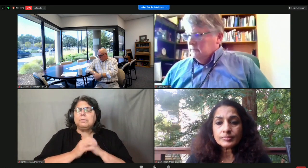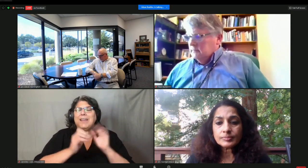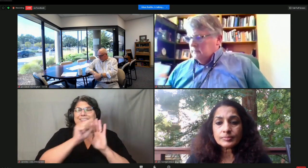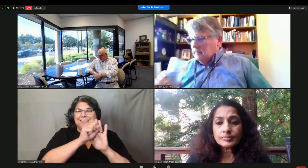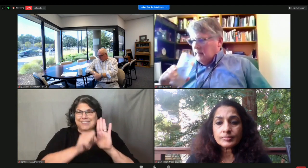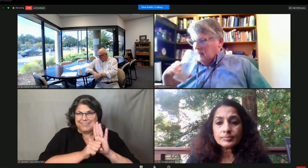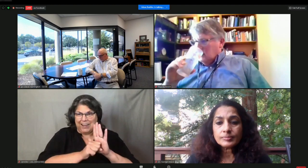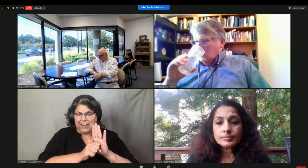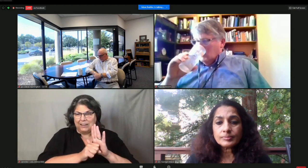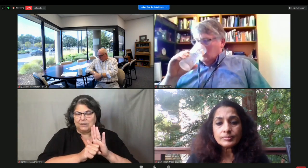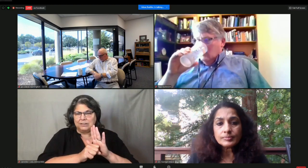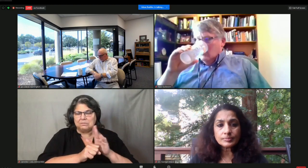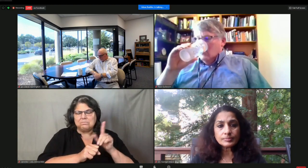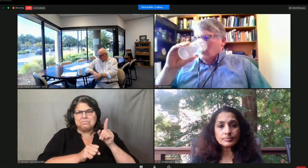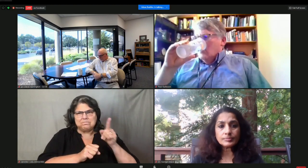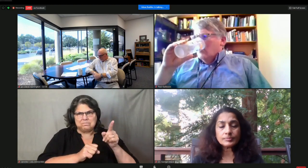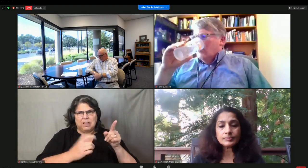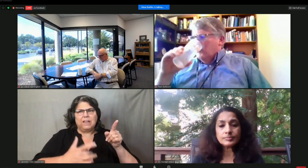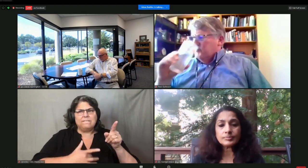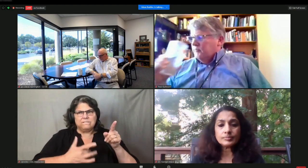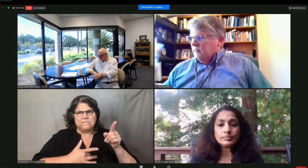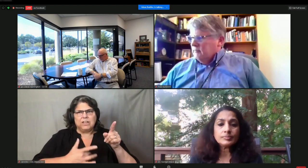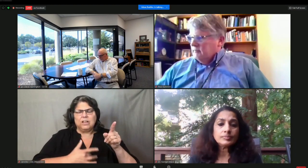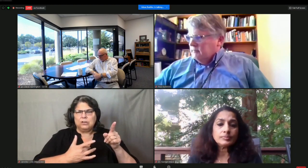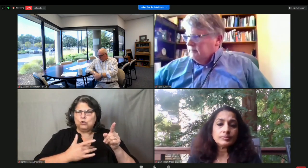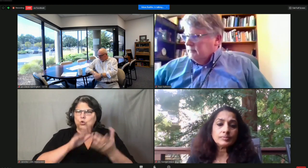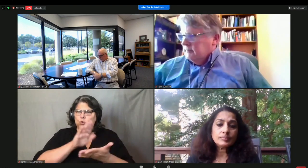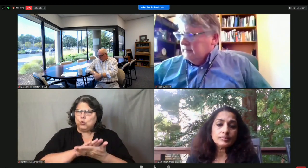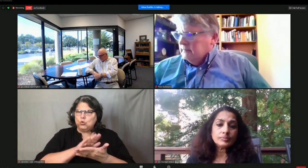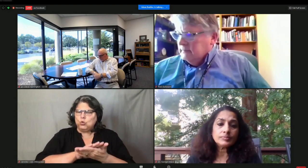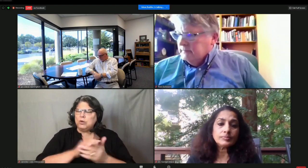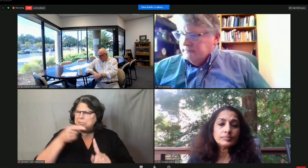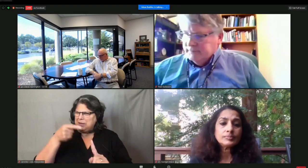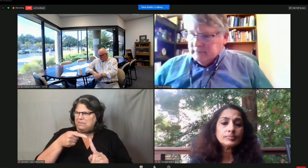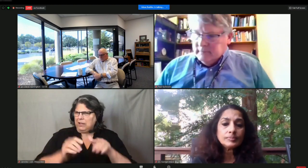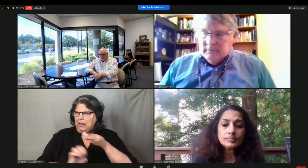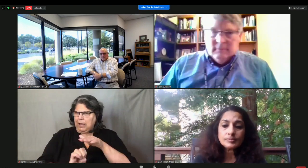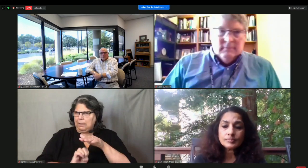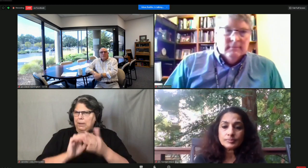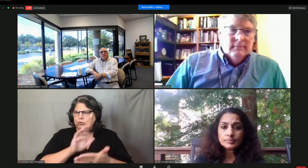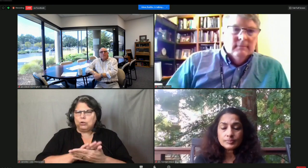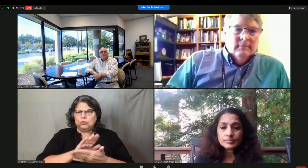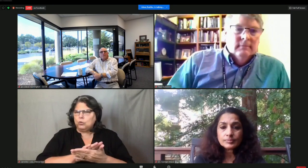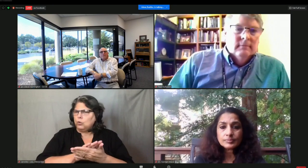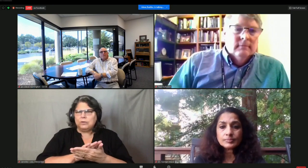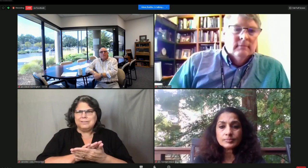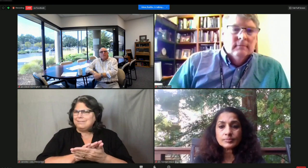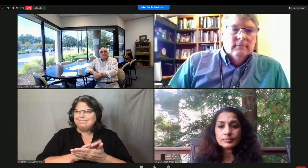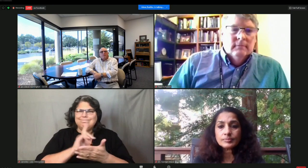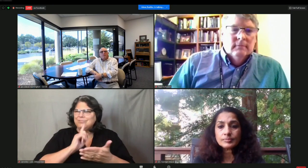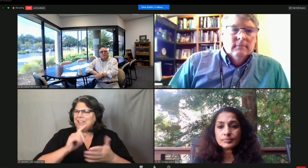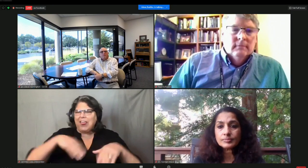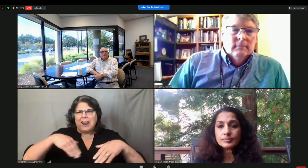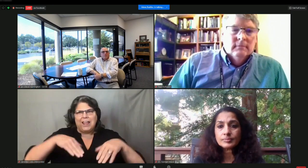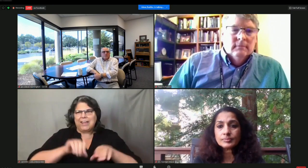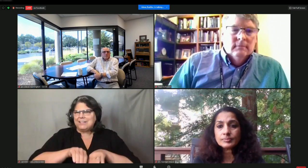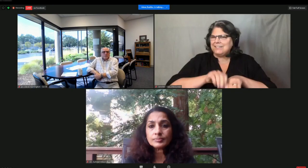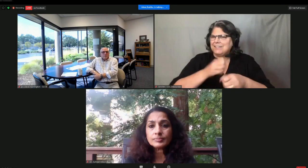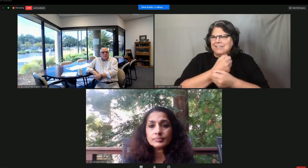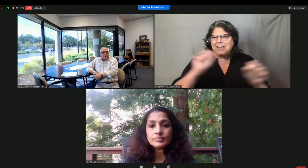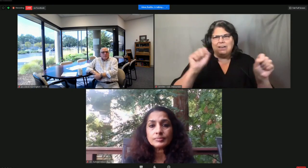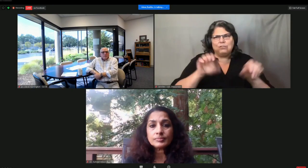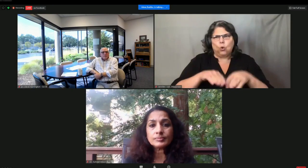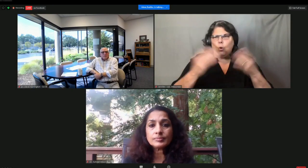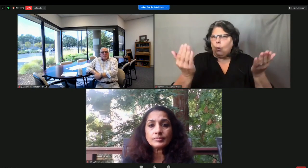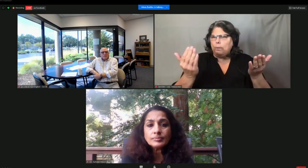state that schools, in particular elementary schools, are not safe to reopen while the county is